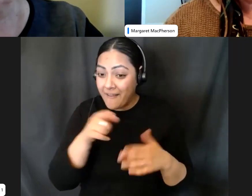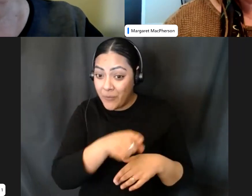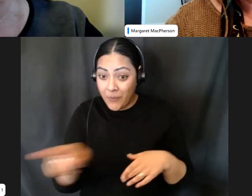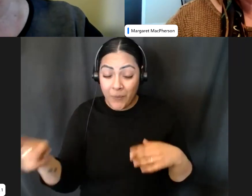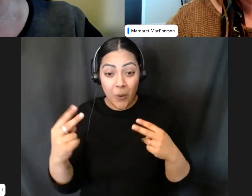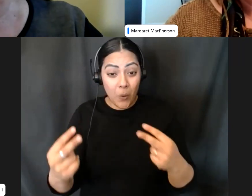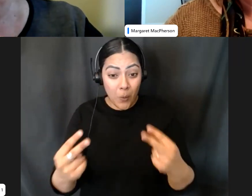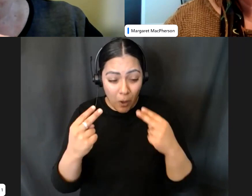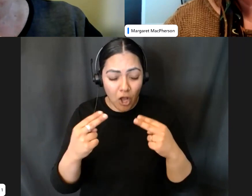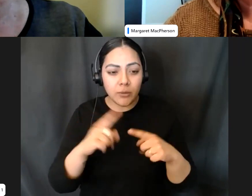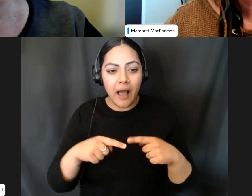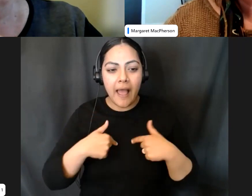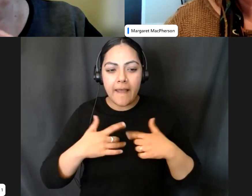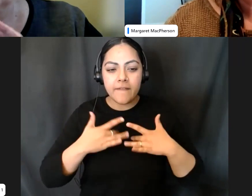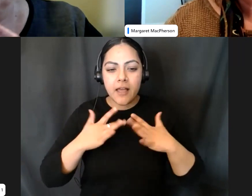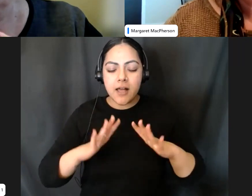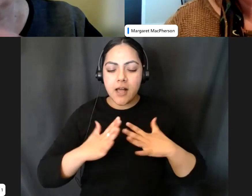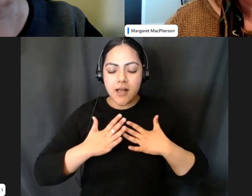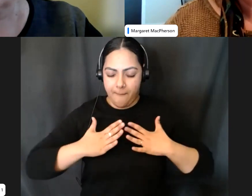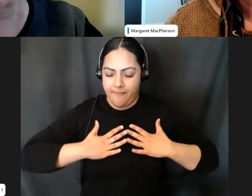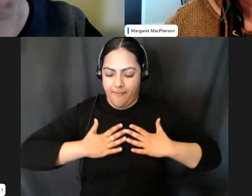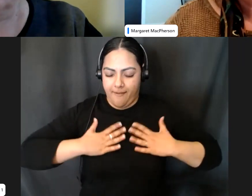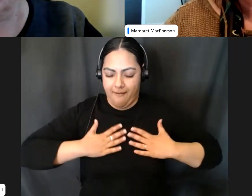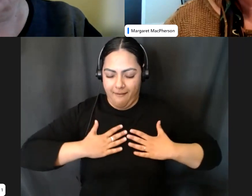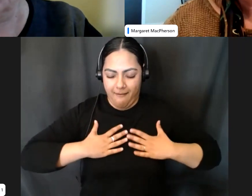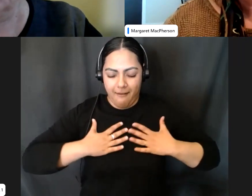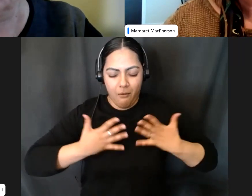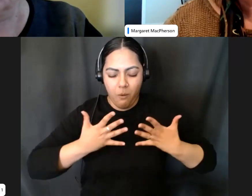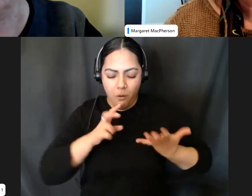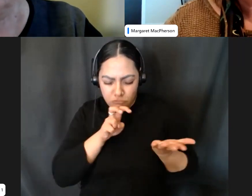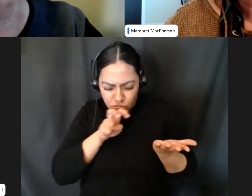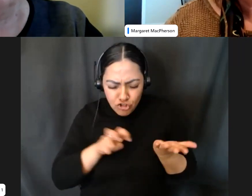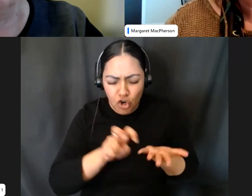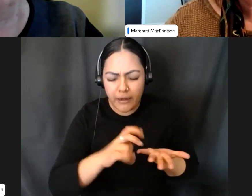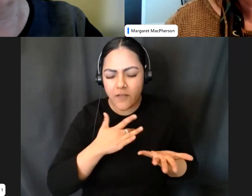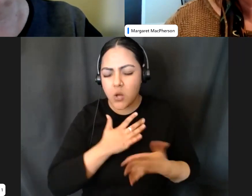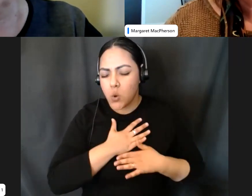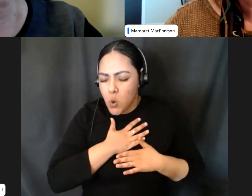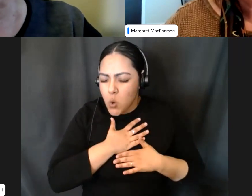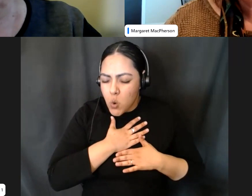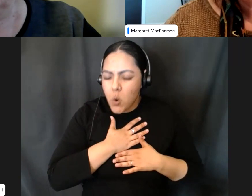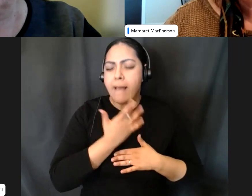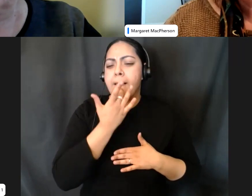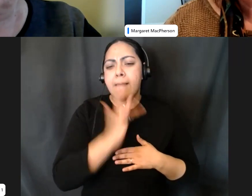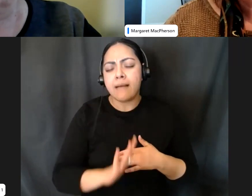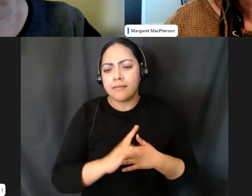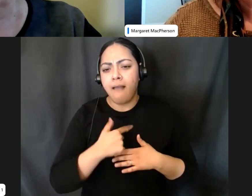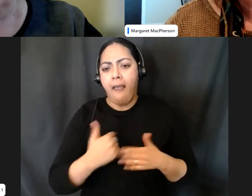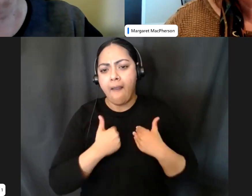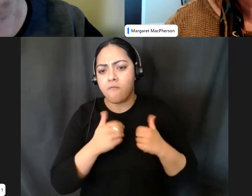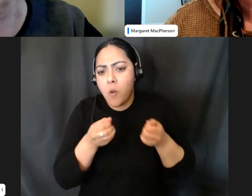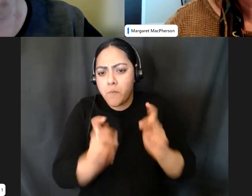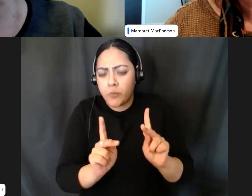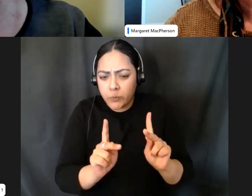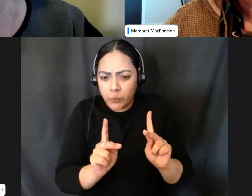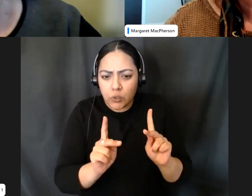journey that I was given such a privilege to be able to take, to incorporate